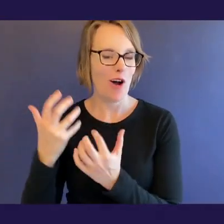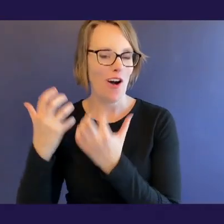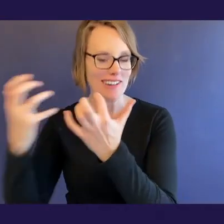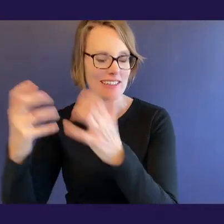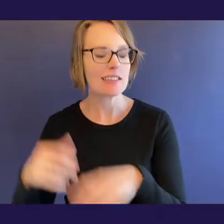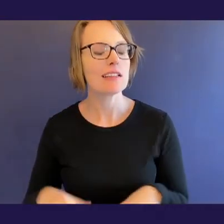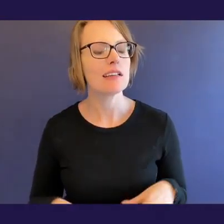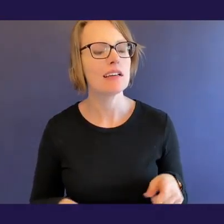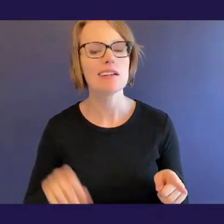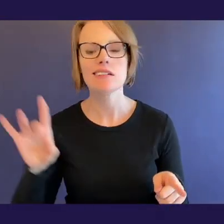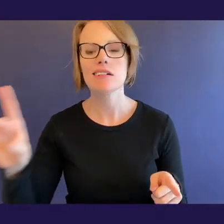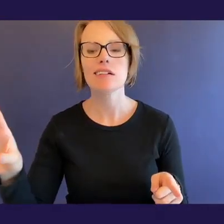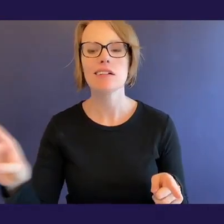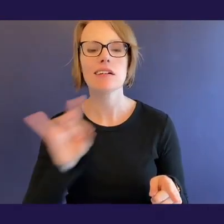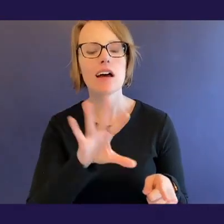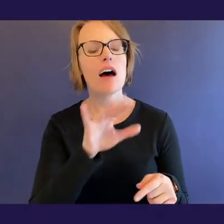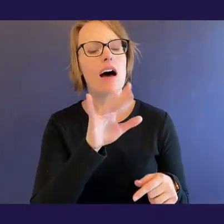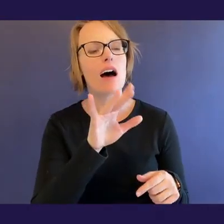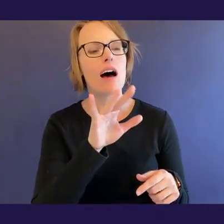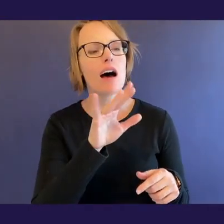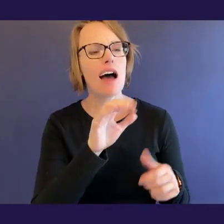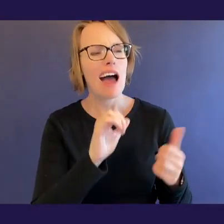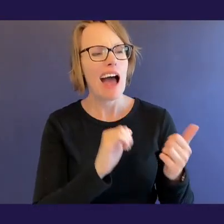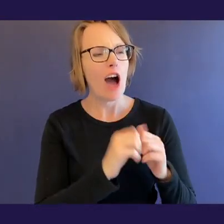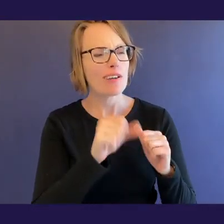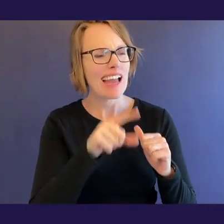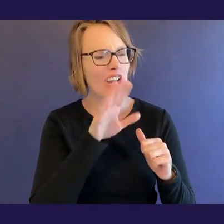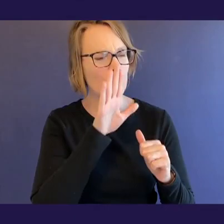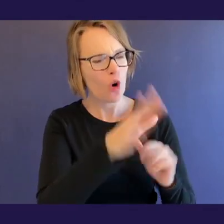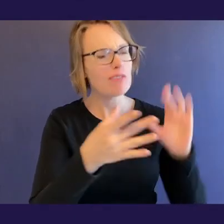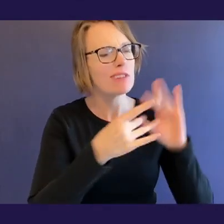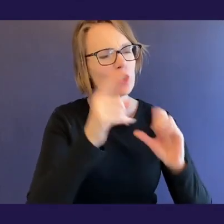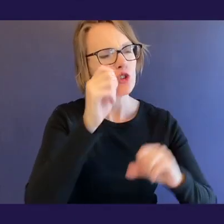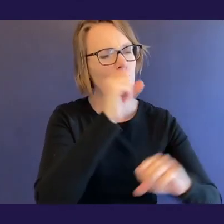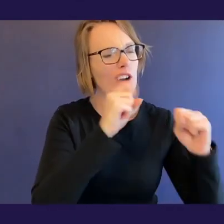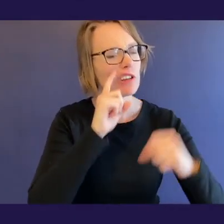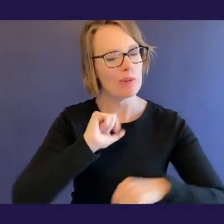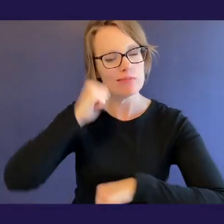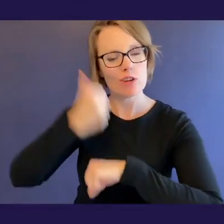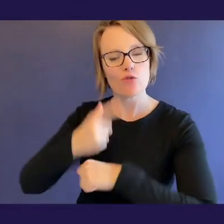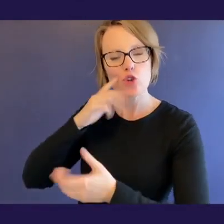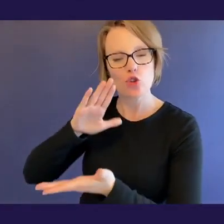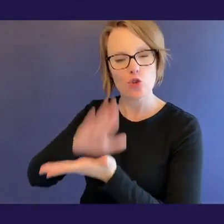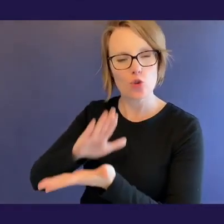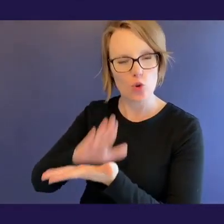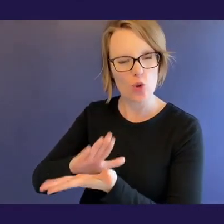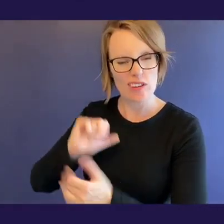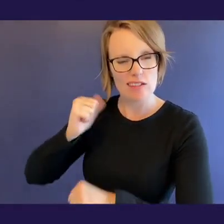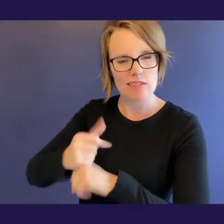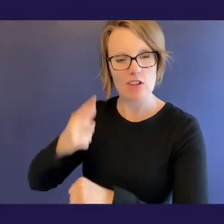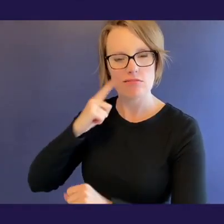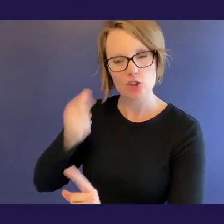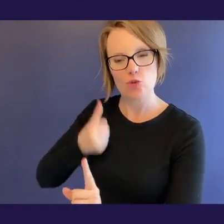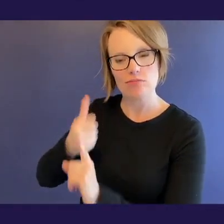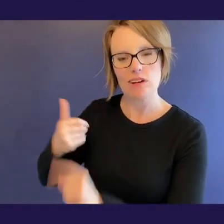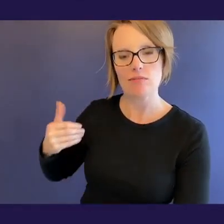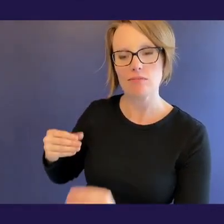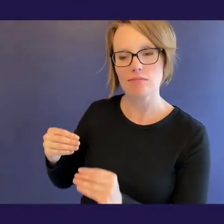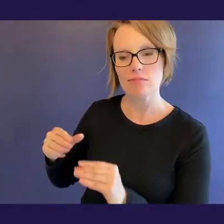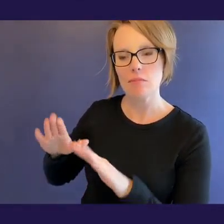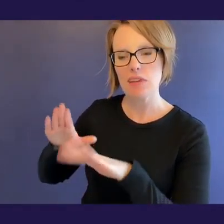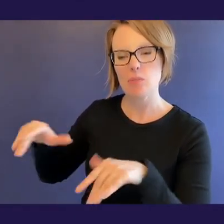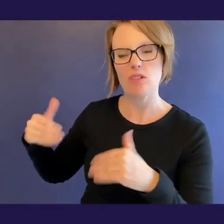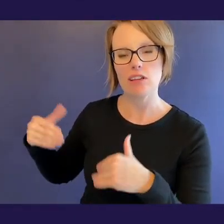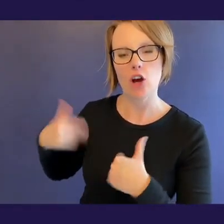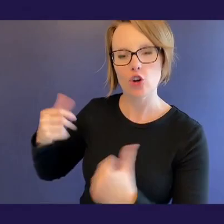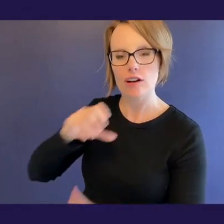type of strategy be implemented into schools at an earlier age? Yeah, that's a great question, and something that's exciting to think